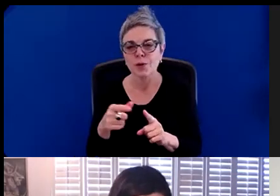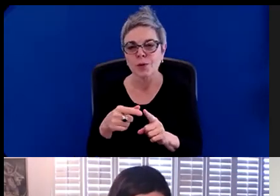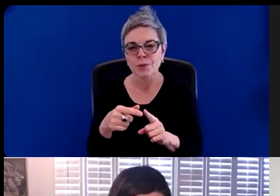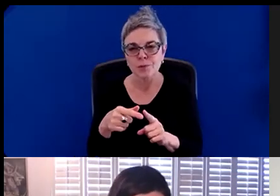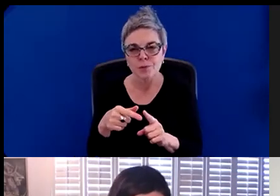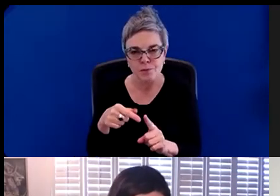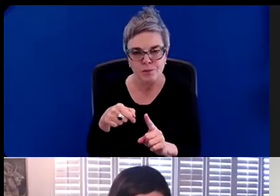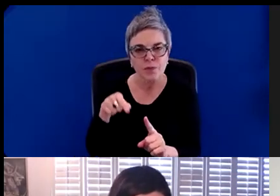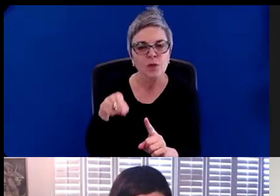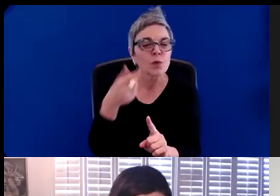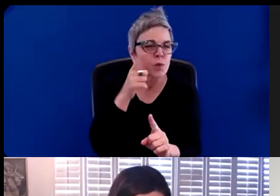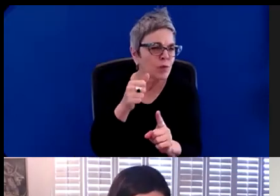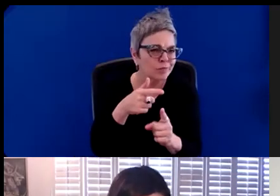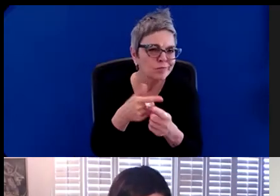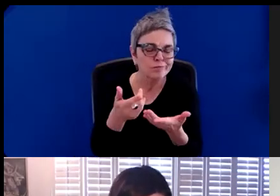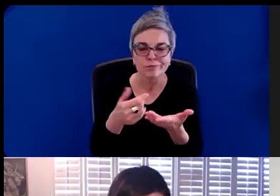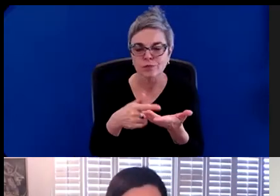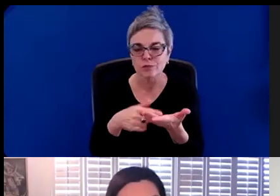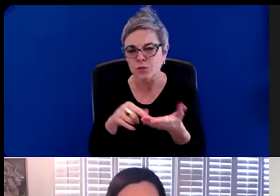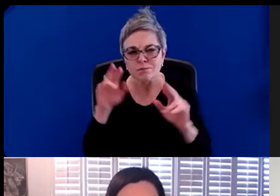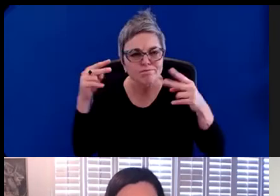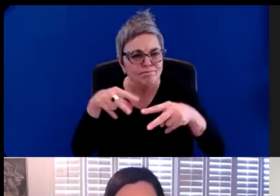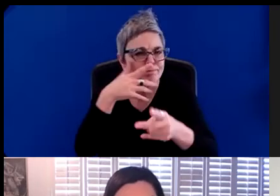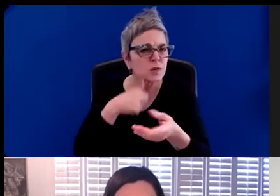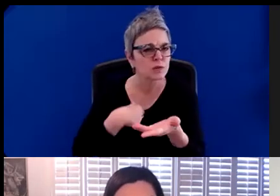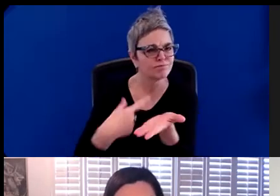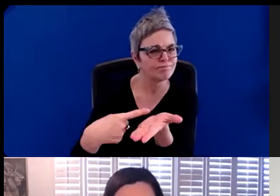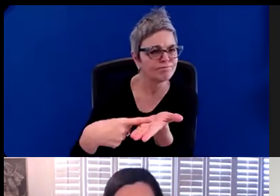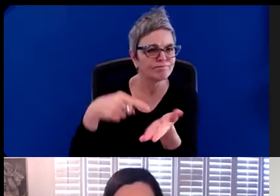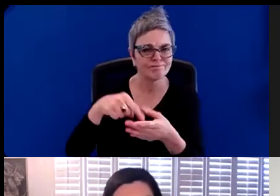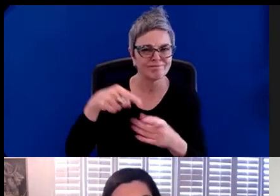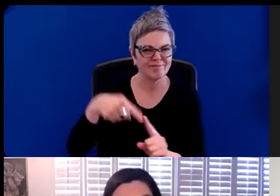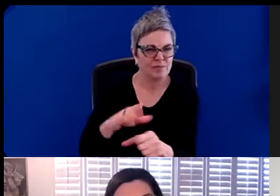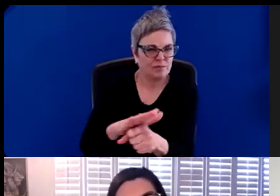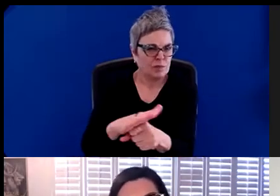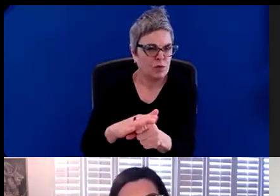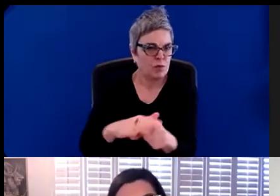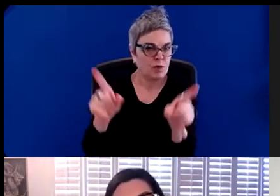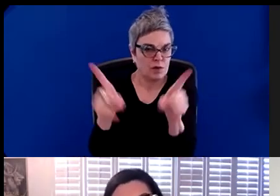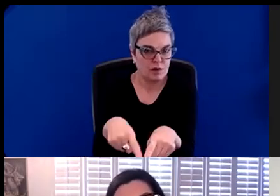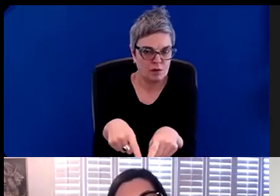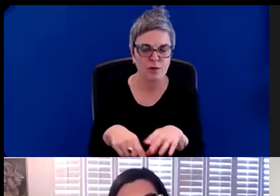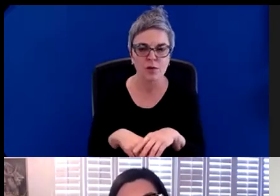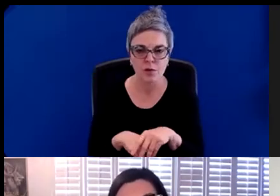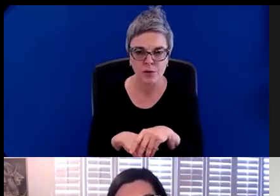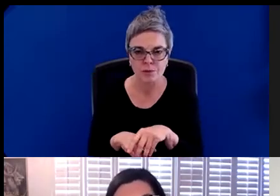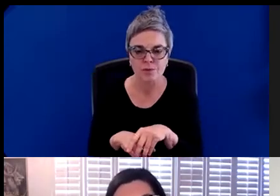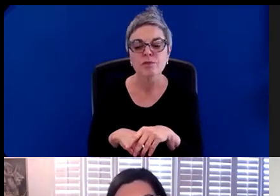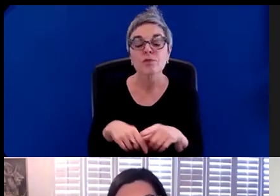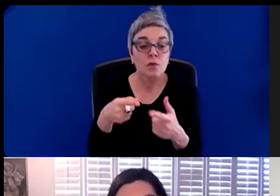were taking place in India. And what we found was that even though women from oppressed caste